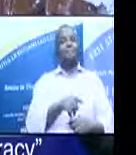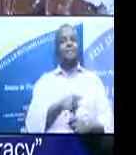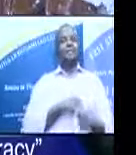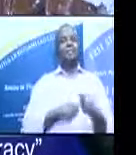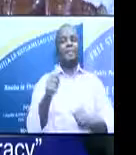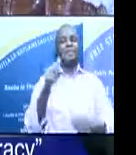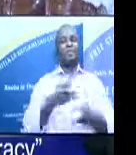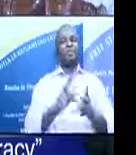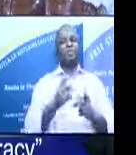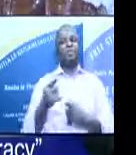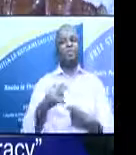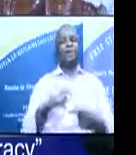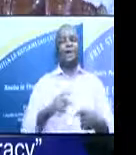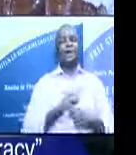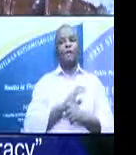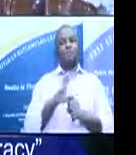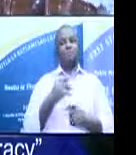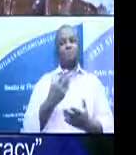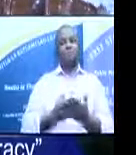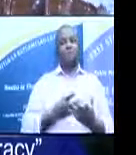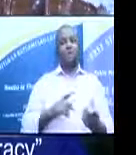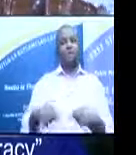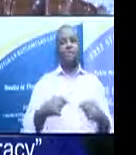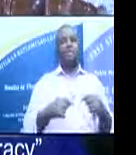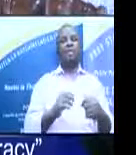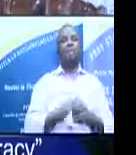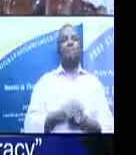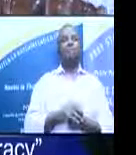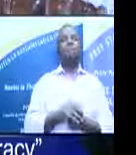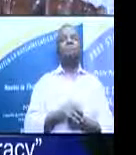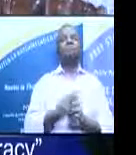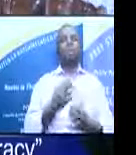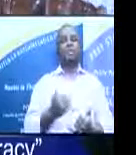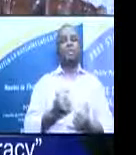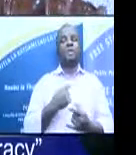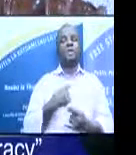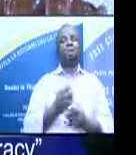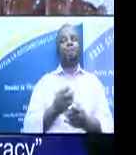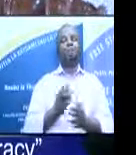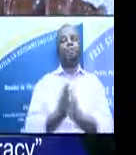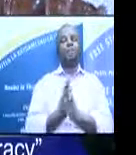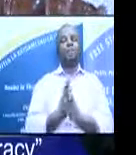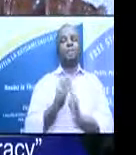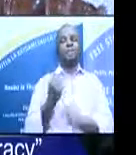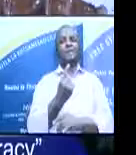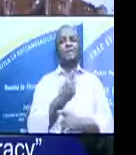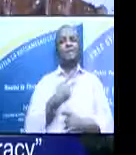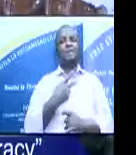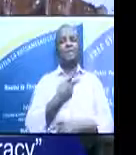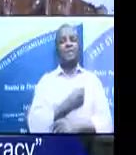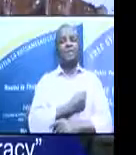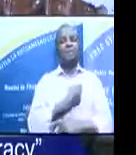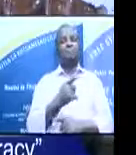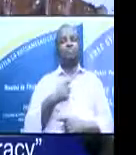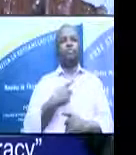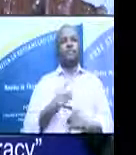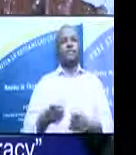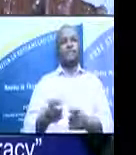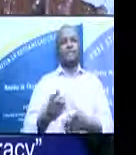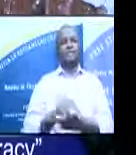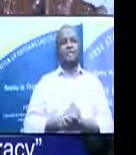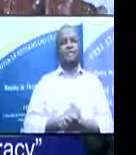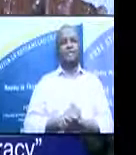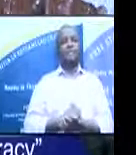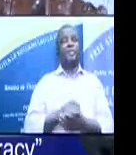to fight COVID-19, and we call on everyone to vaccinate without further delay.